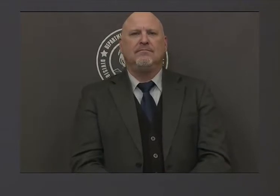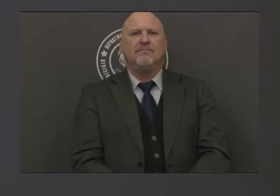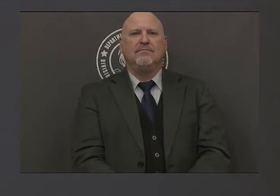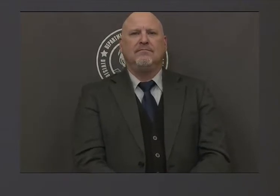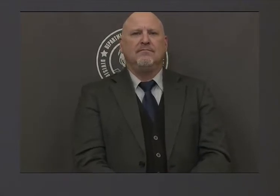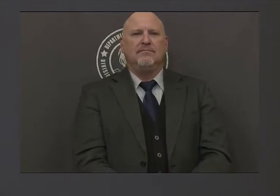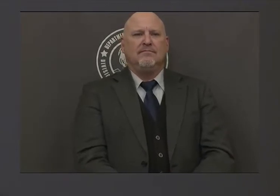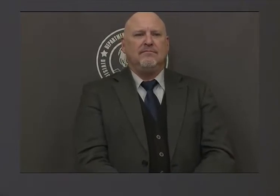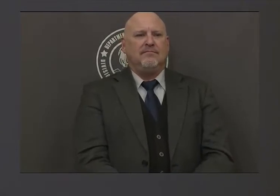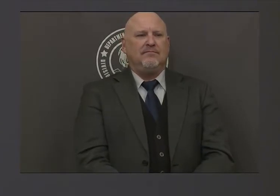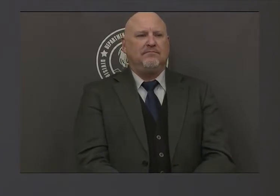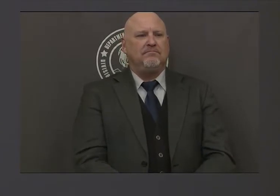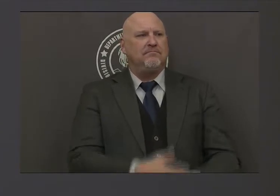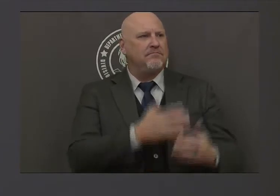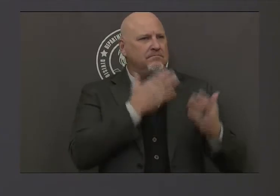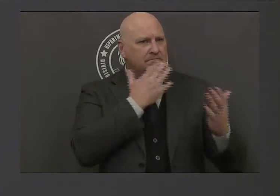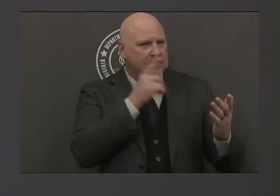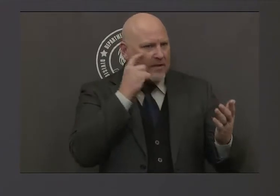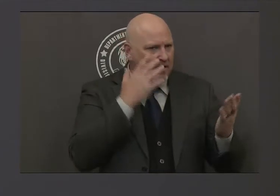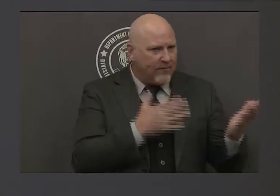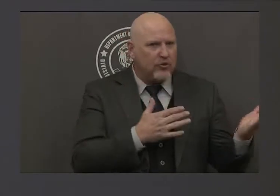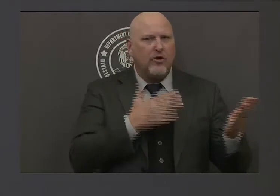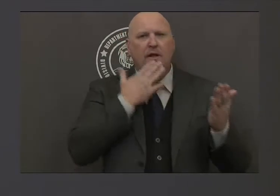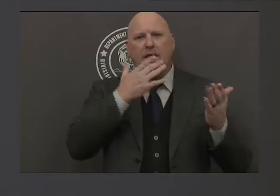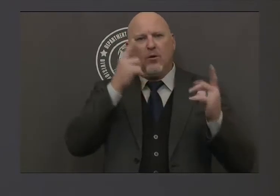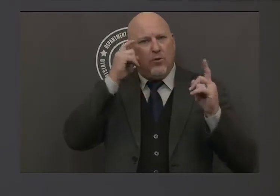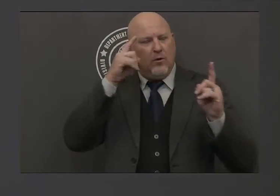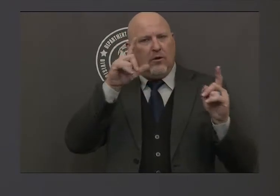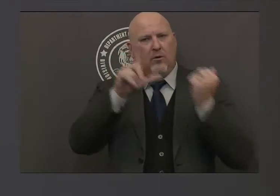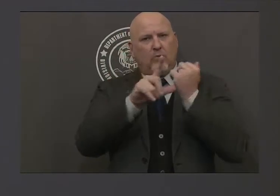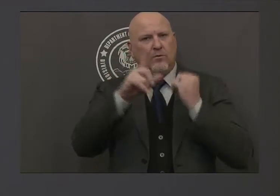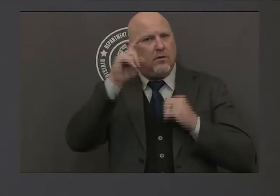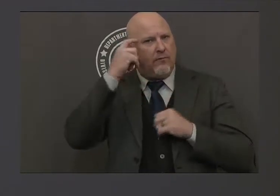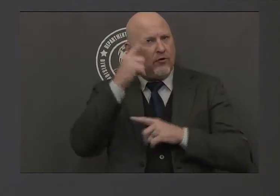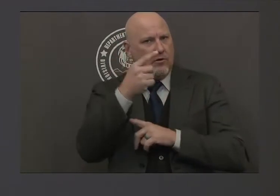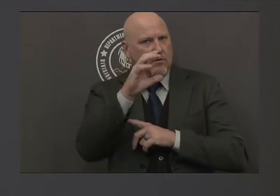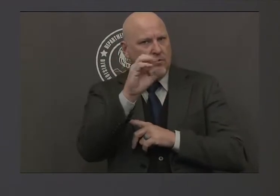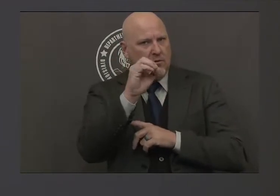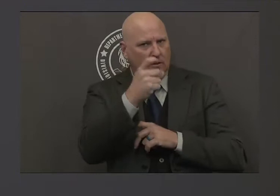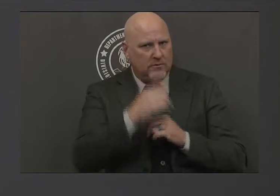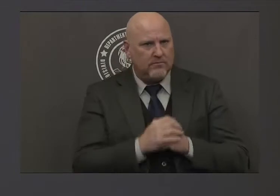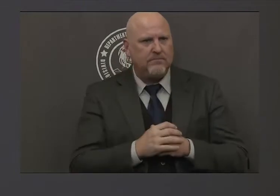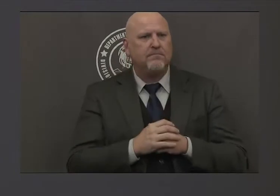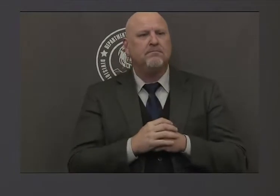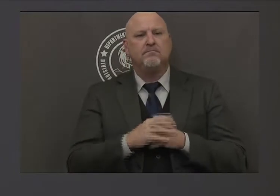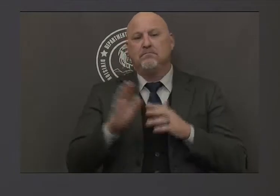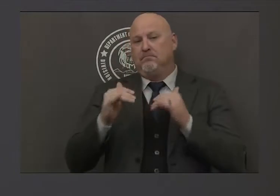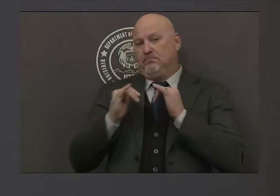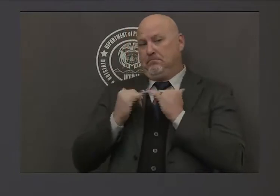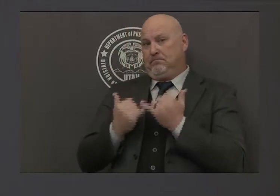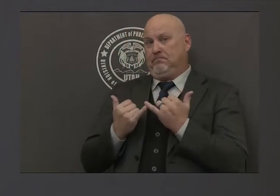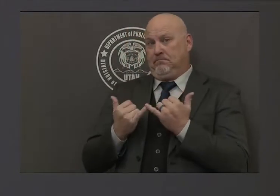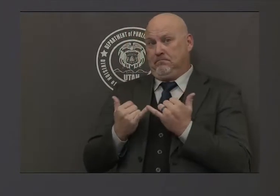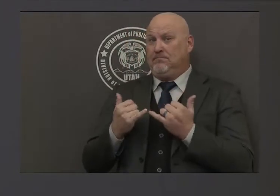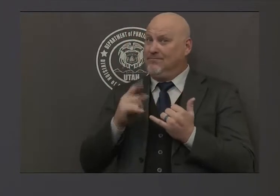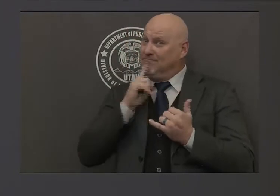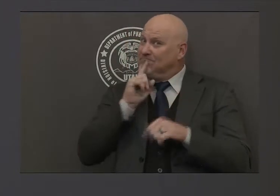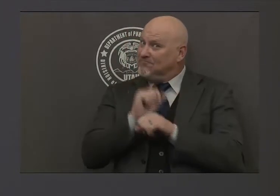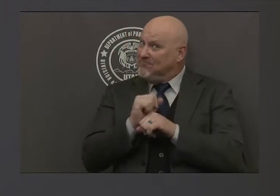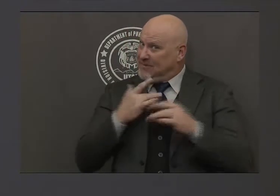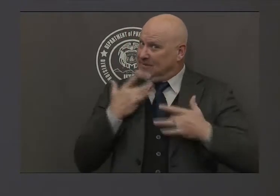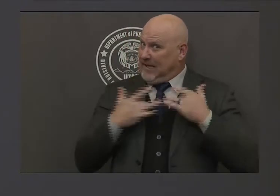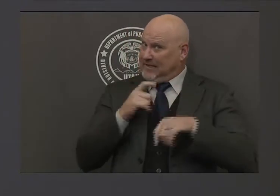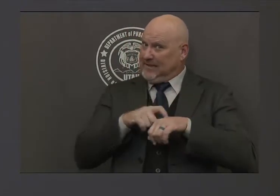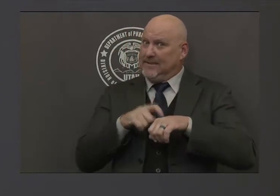Thank you, Governor, Lieutenant Governor. What an exciting time, really. There's some light at the end of the